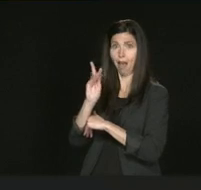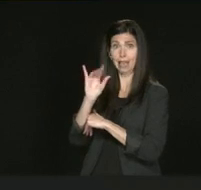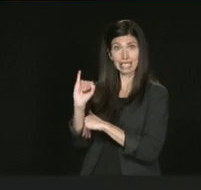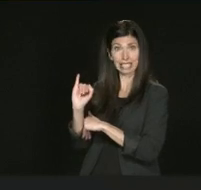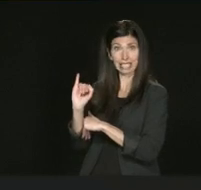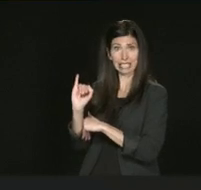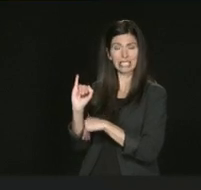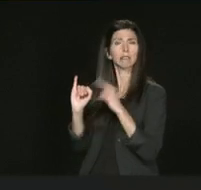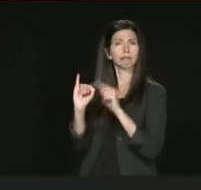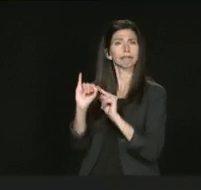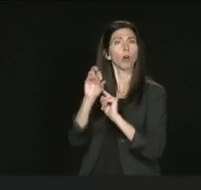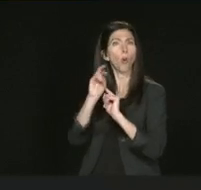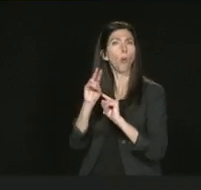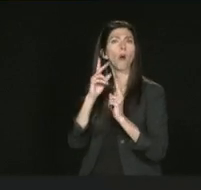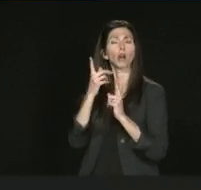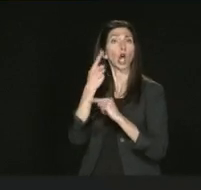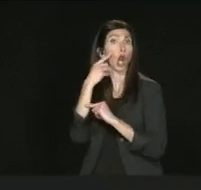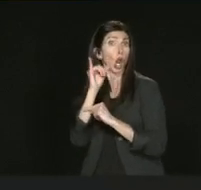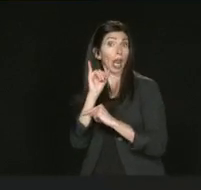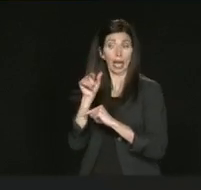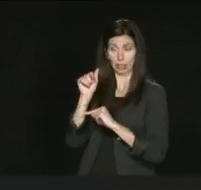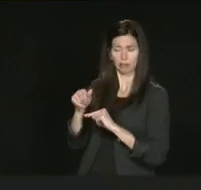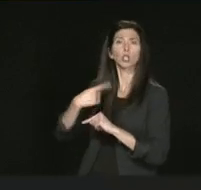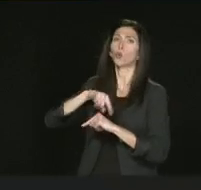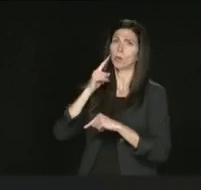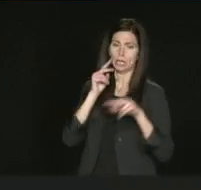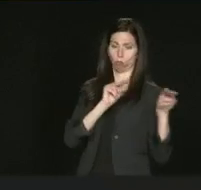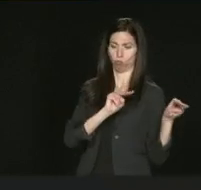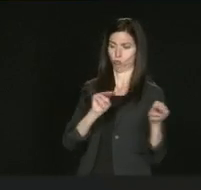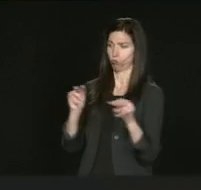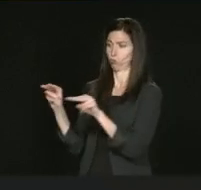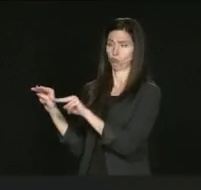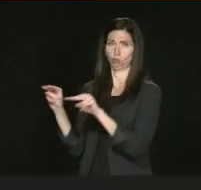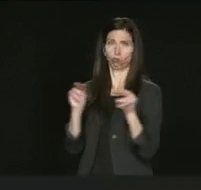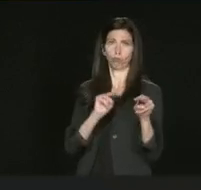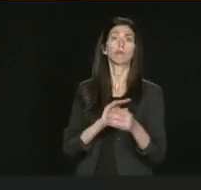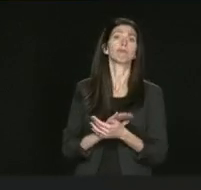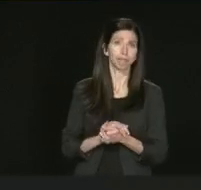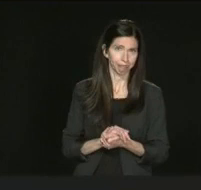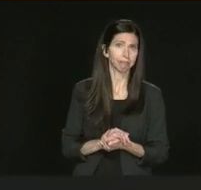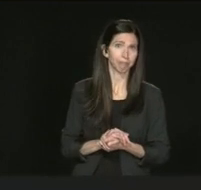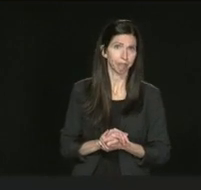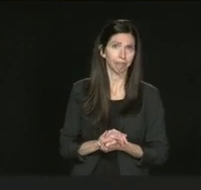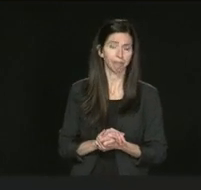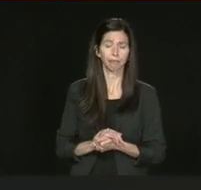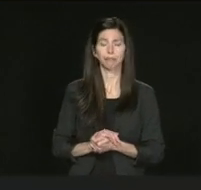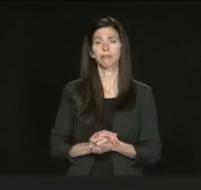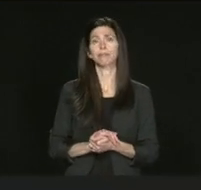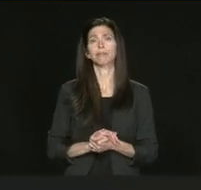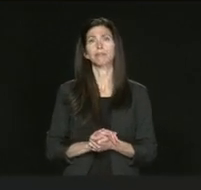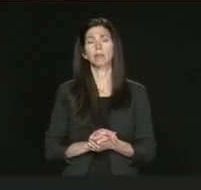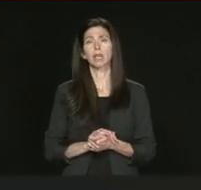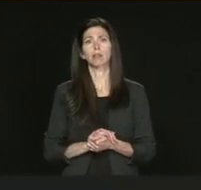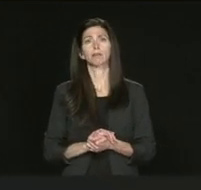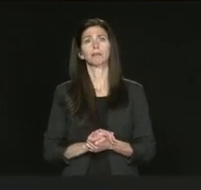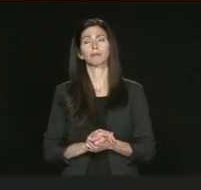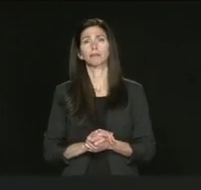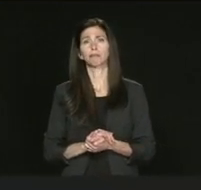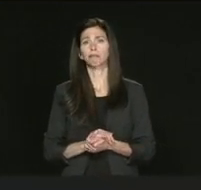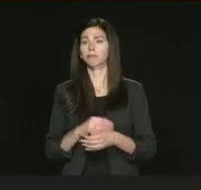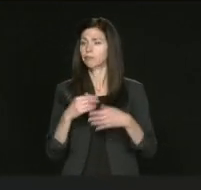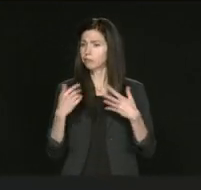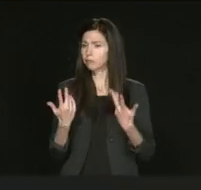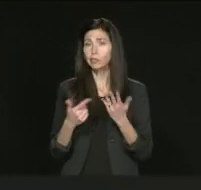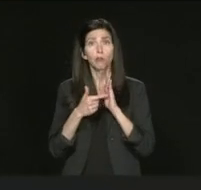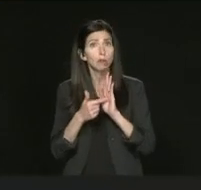regular basis for children after a viral or even bacterial infection. So it's a sort